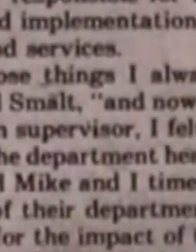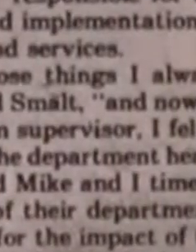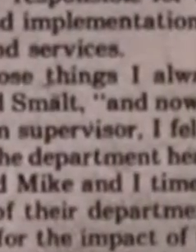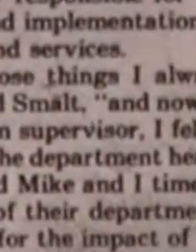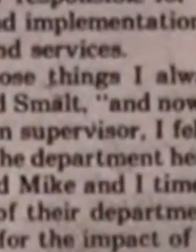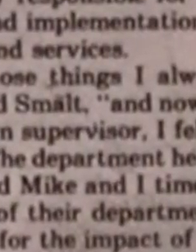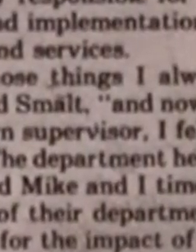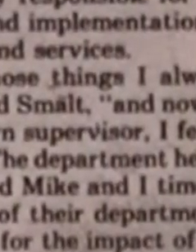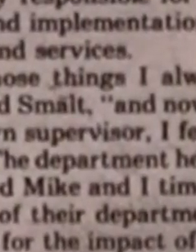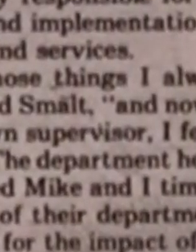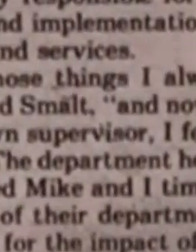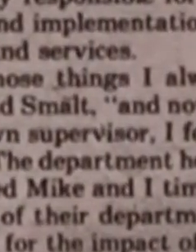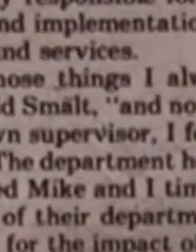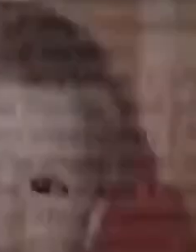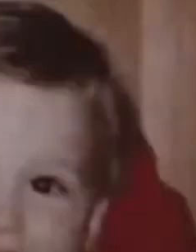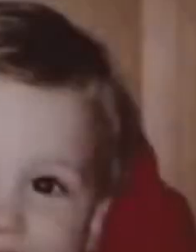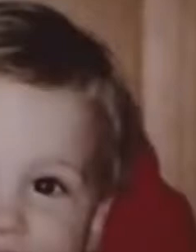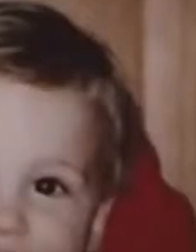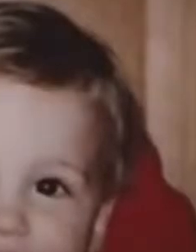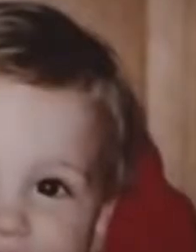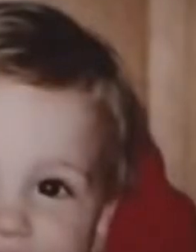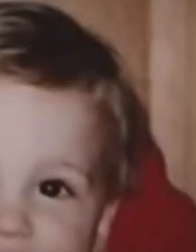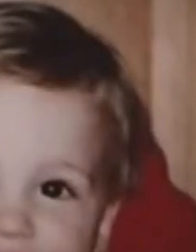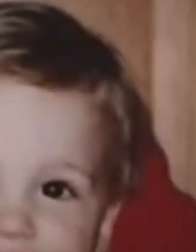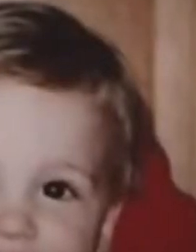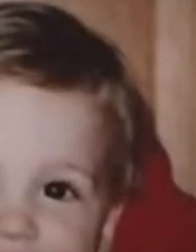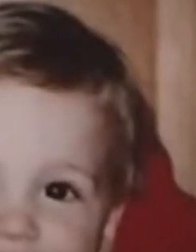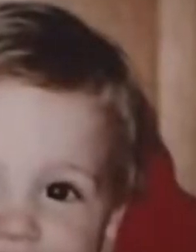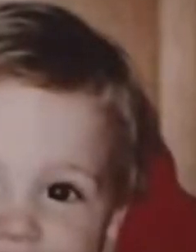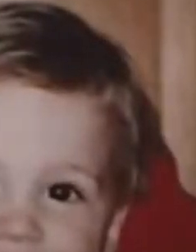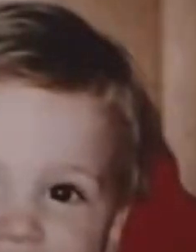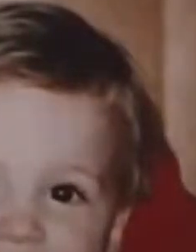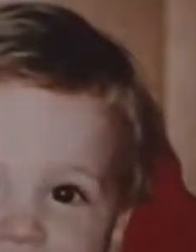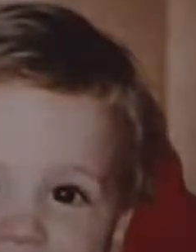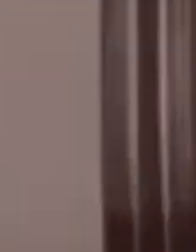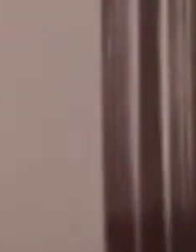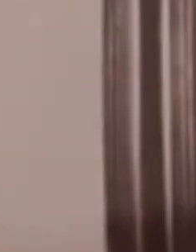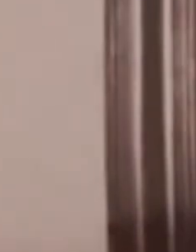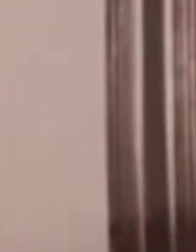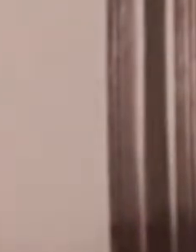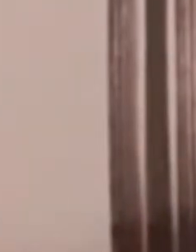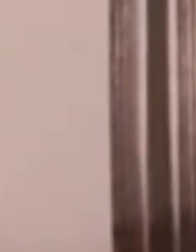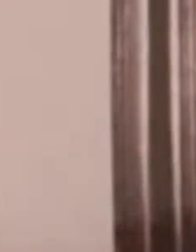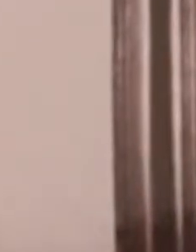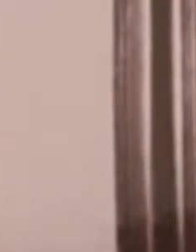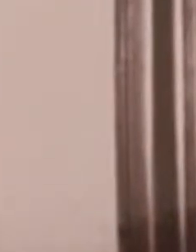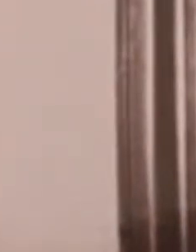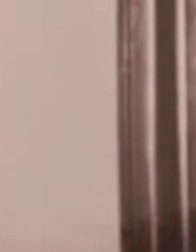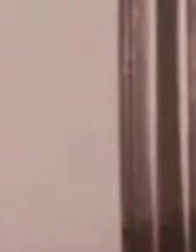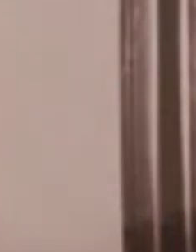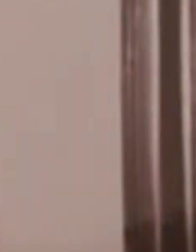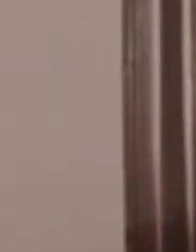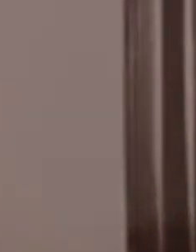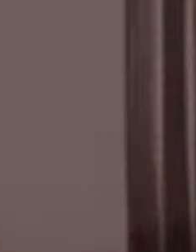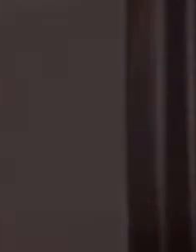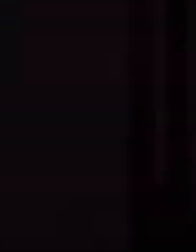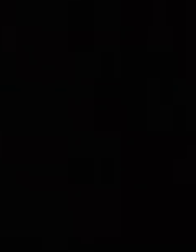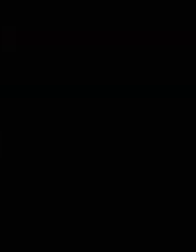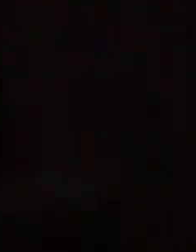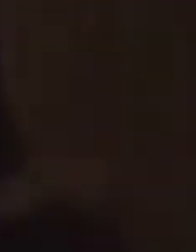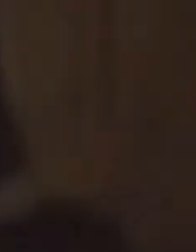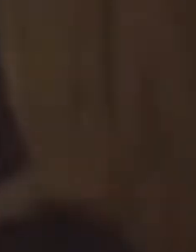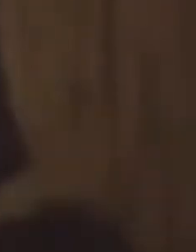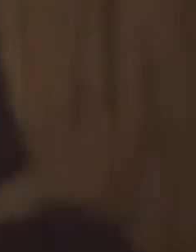These are the values Kathy Hochul was raised with, and they're the values that have guided her through a lifetime of public